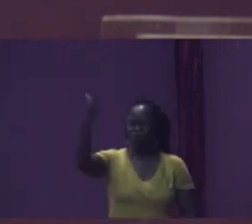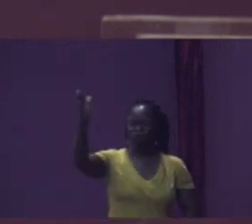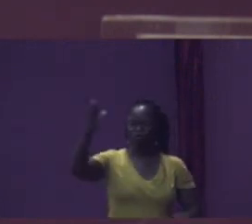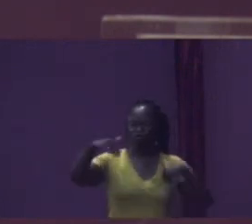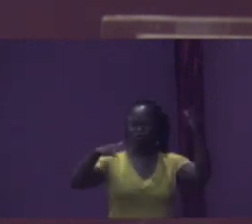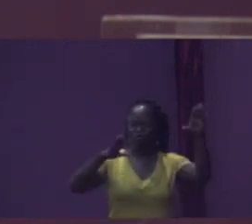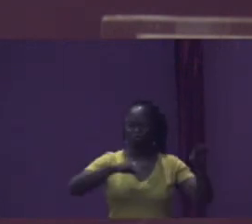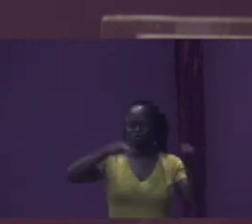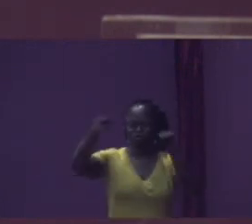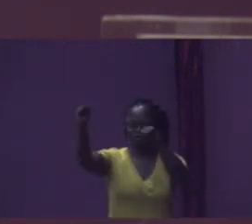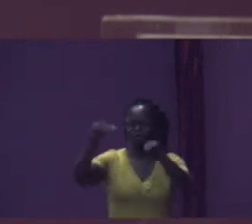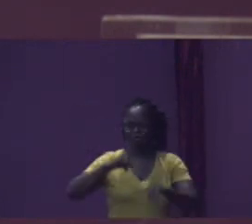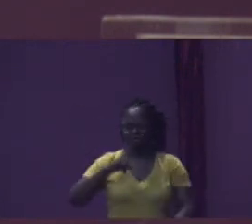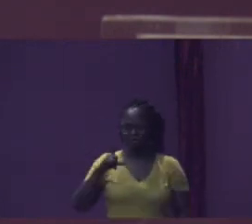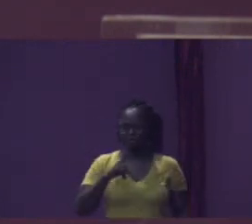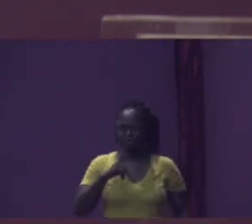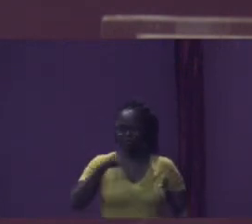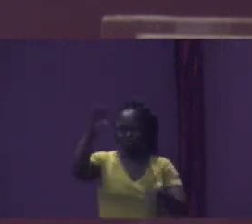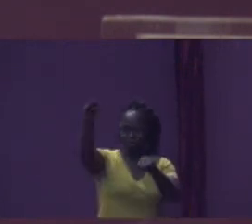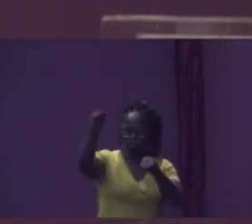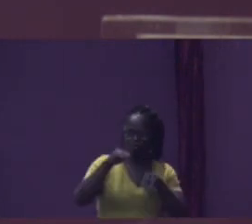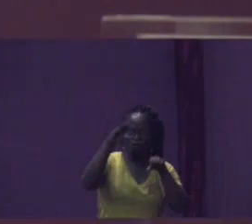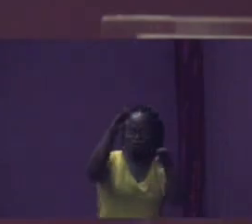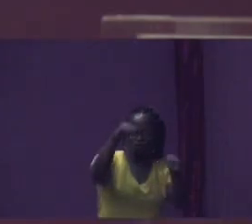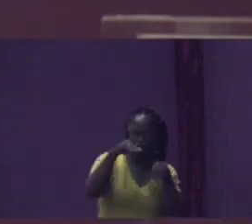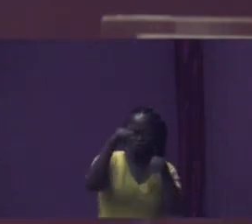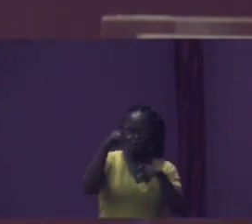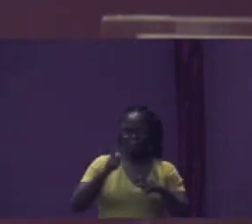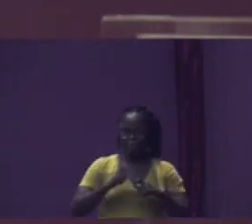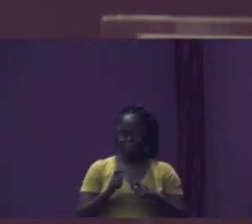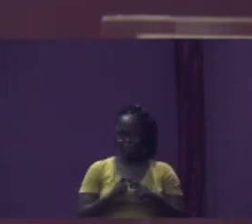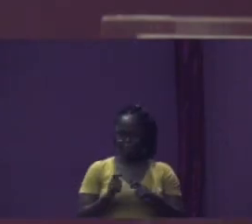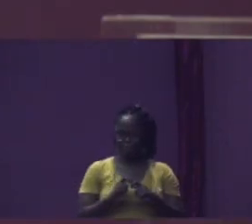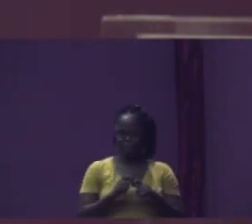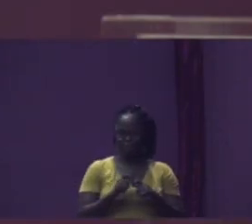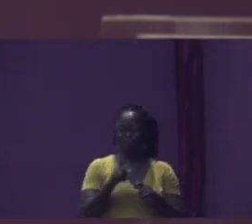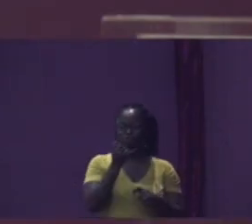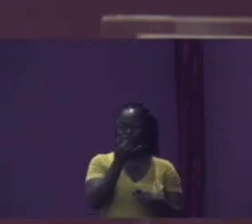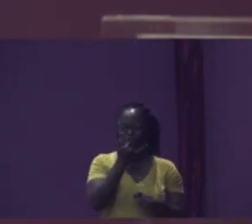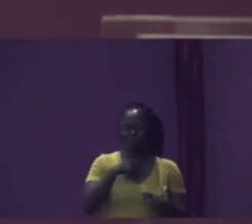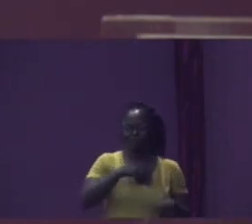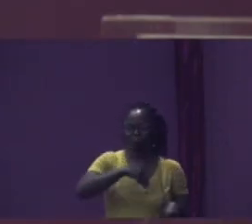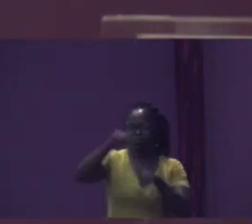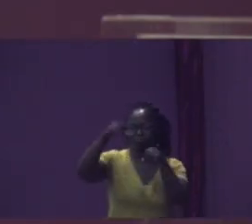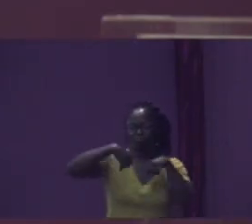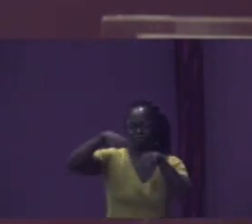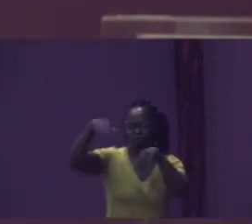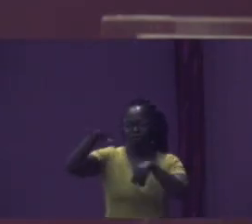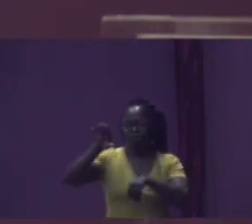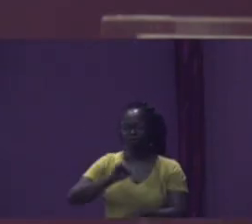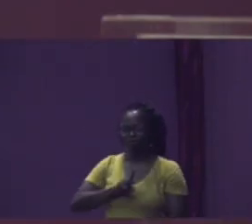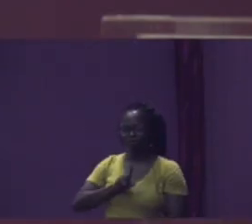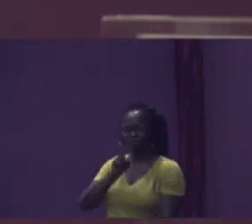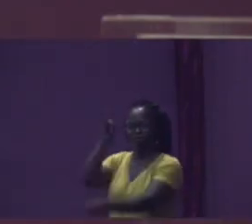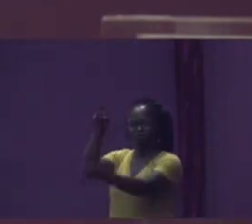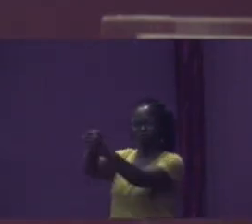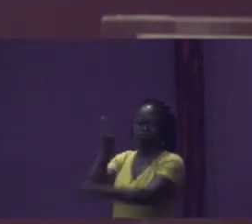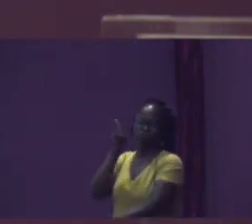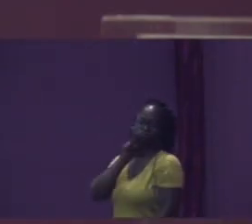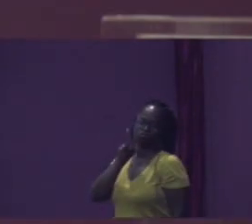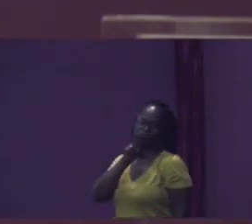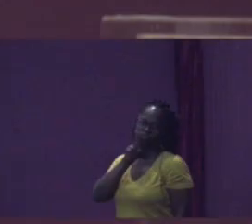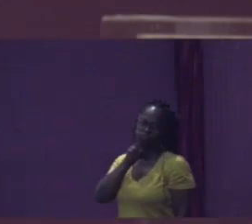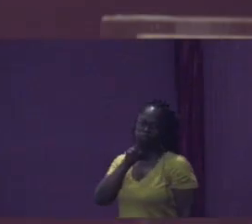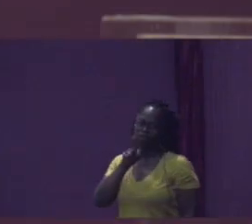subspecialists. So in a lot of cases, there aren't even obstetricians, and even before the hurricane, so many